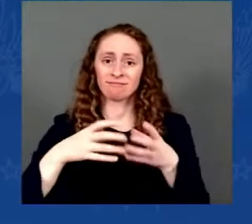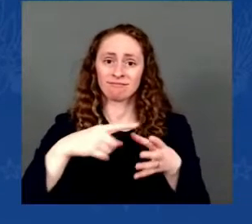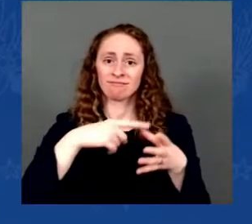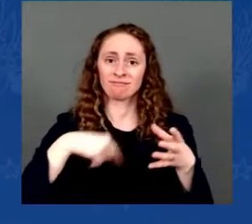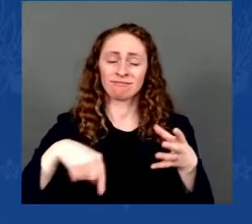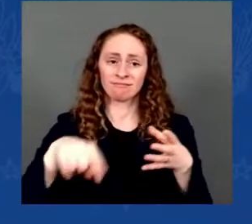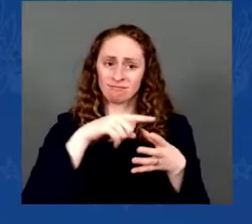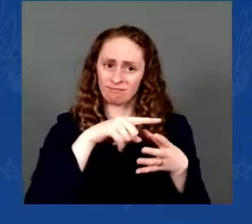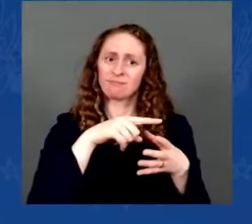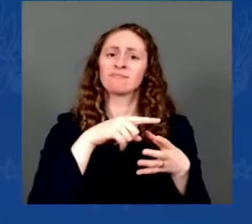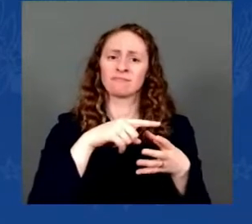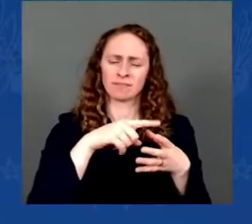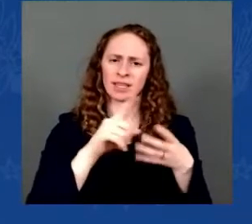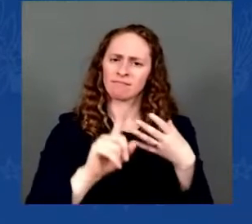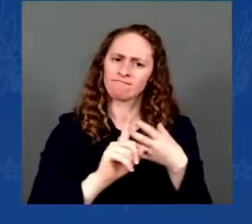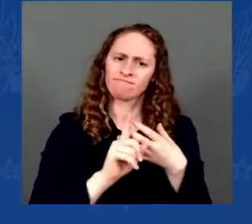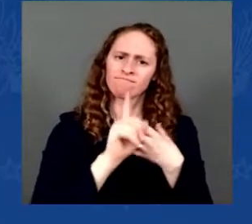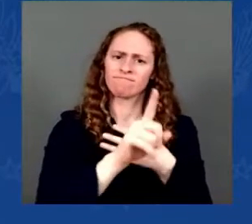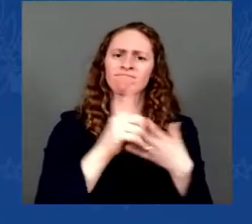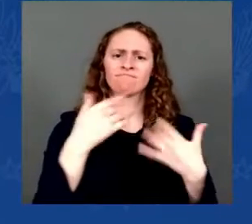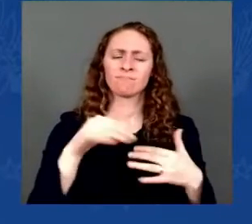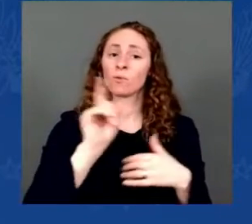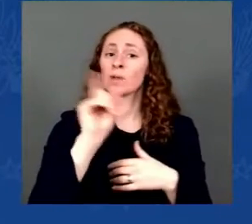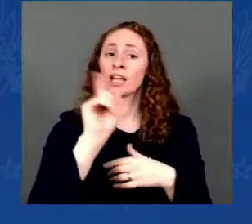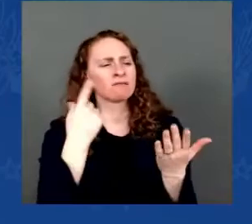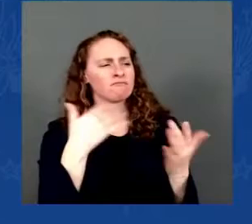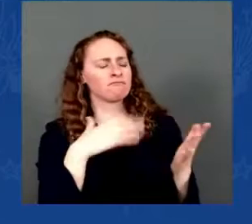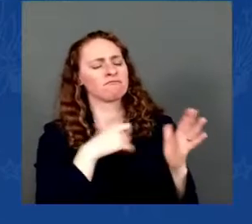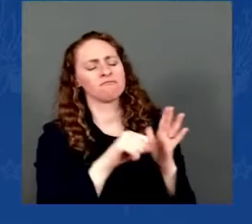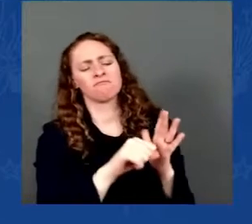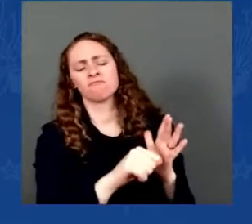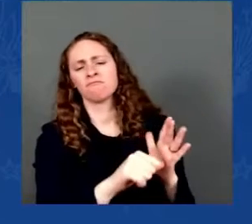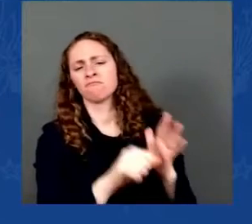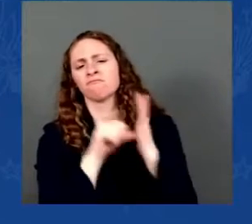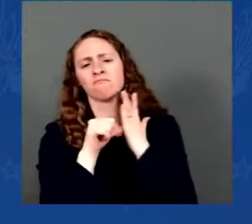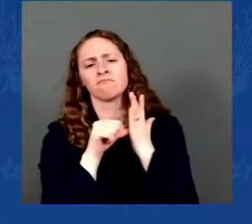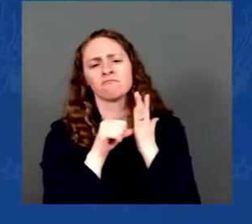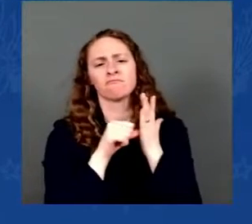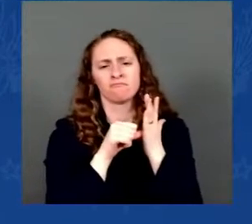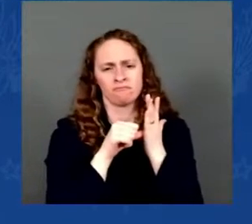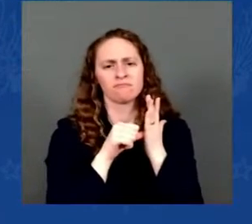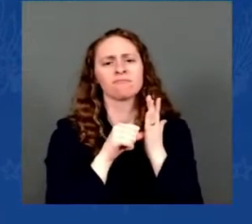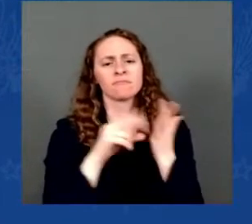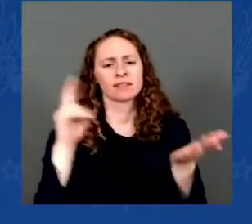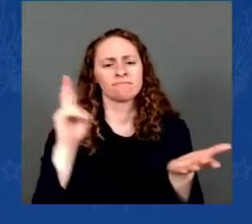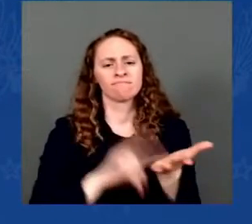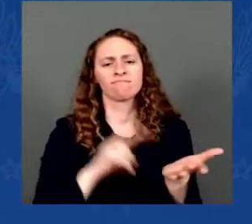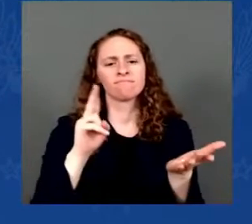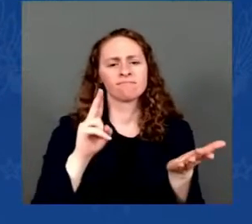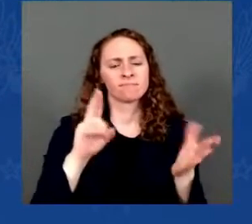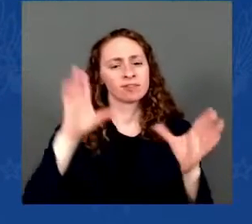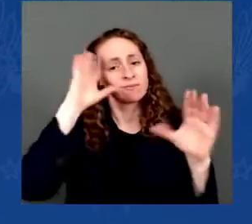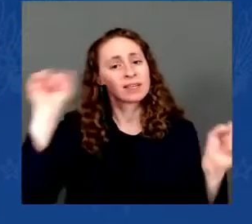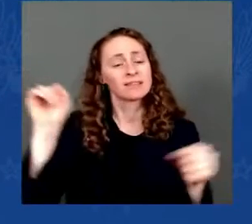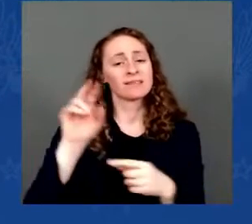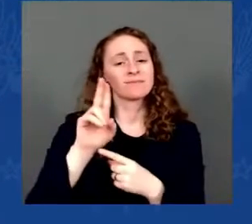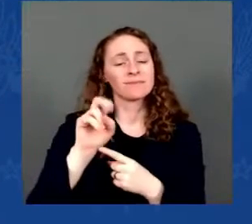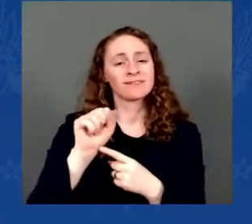Saladin Province, Iraq, on October 17, 2005. V. President of the United States.